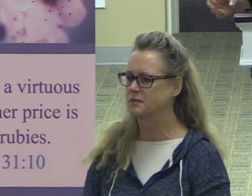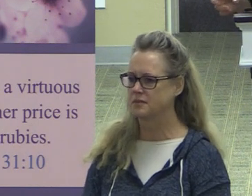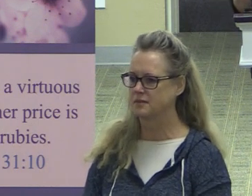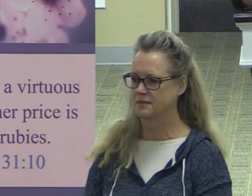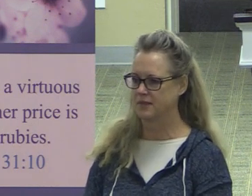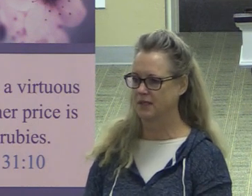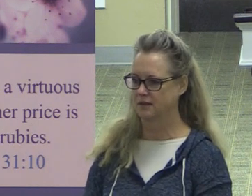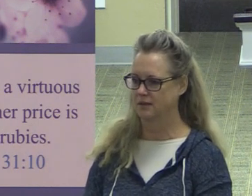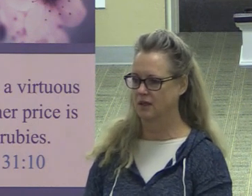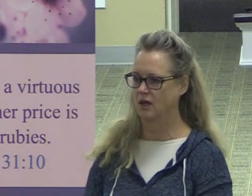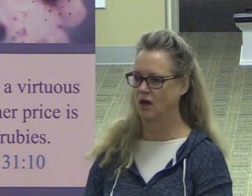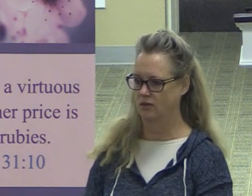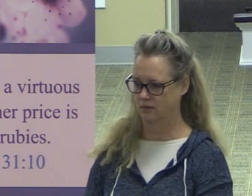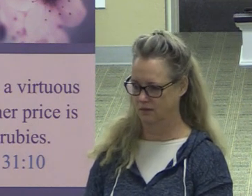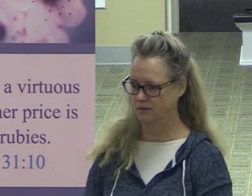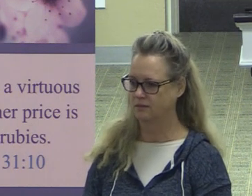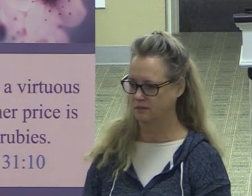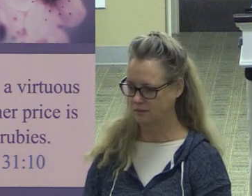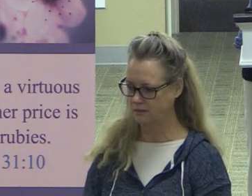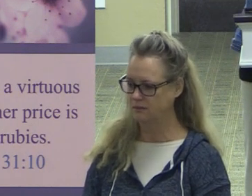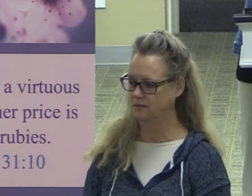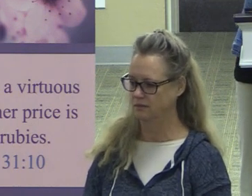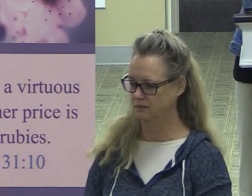Okay, and we're going to talk about that a little bit.